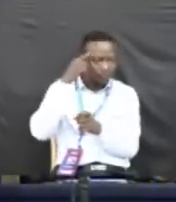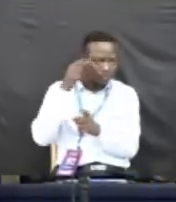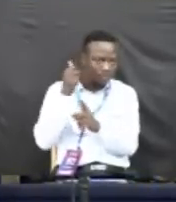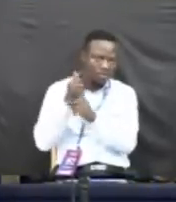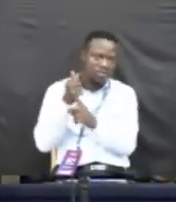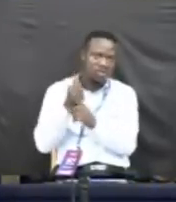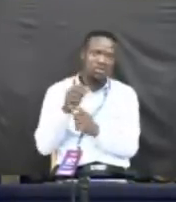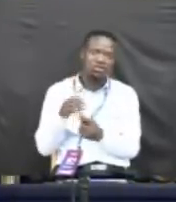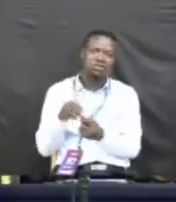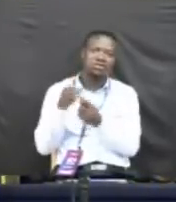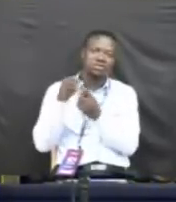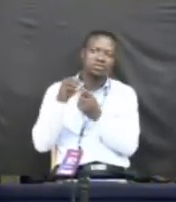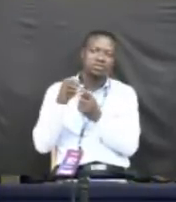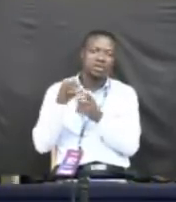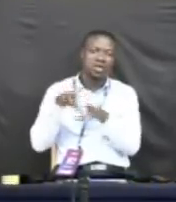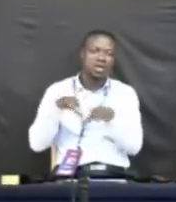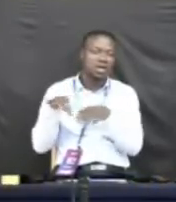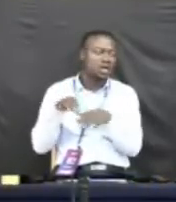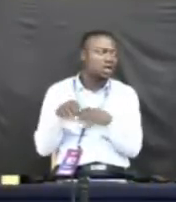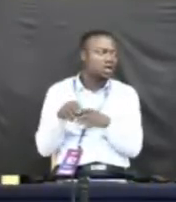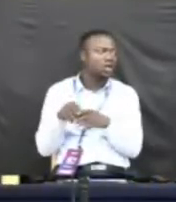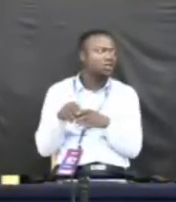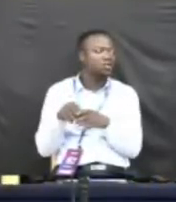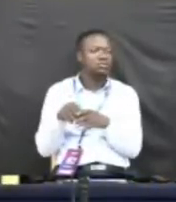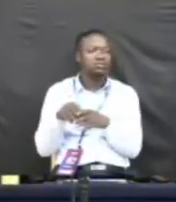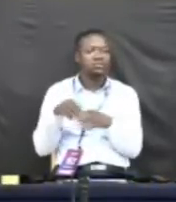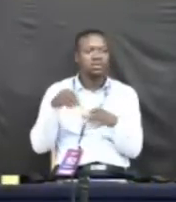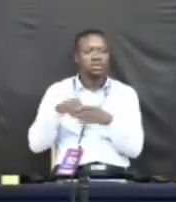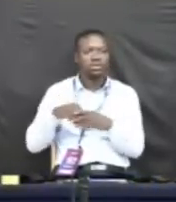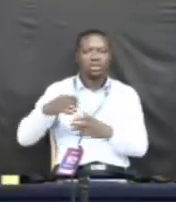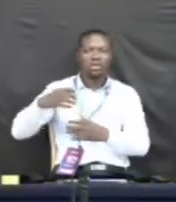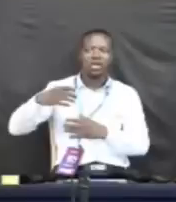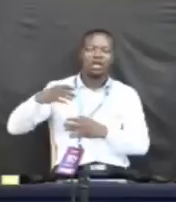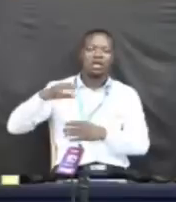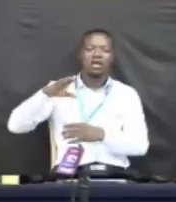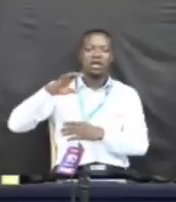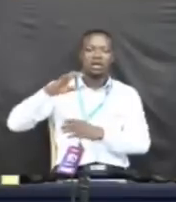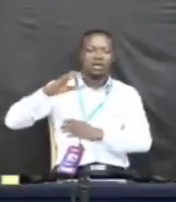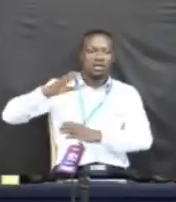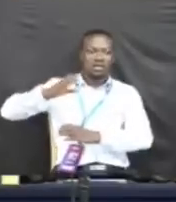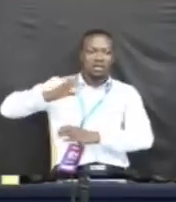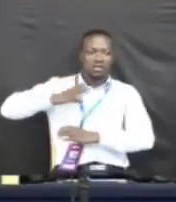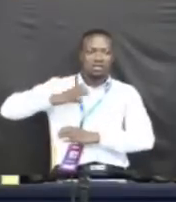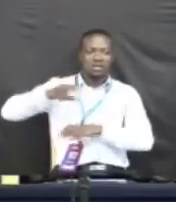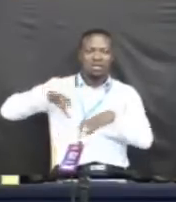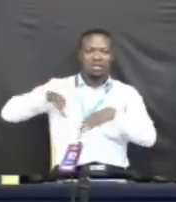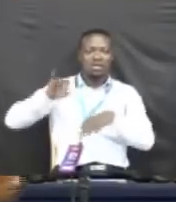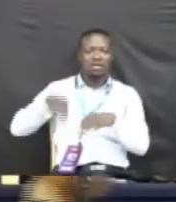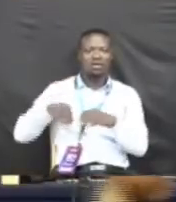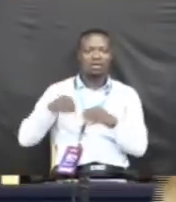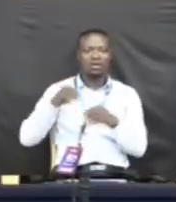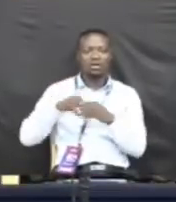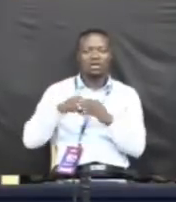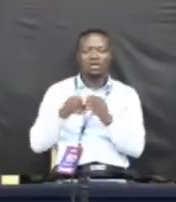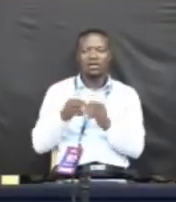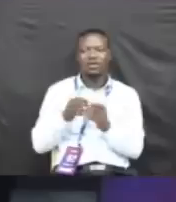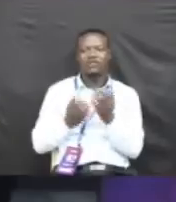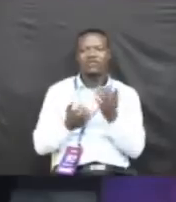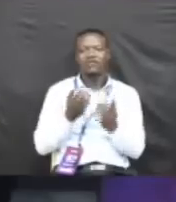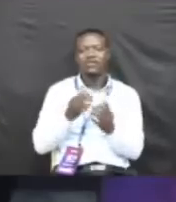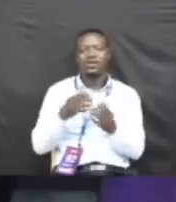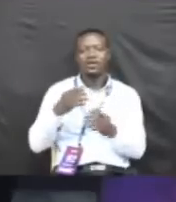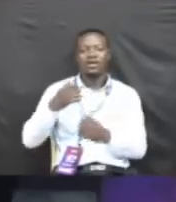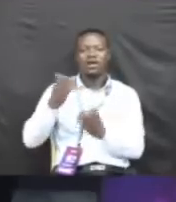exceptional performance in all aspects of cadc intake 12 at the fire academy